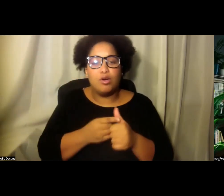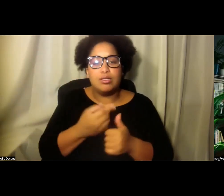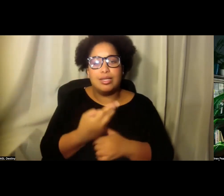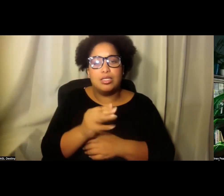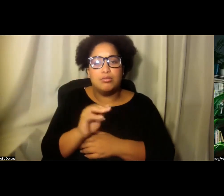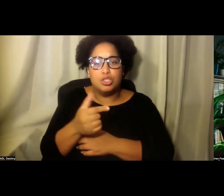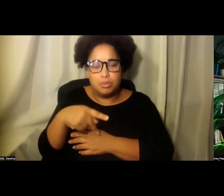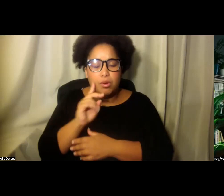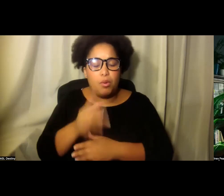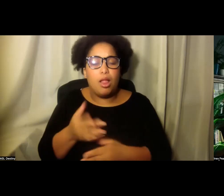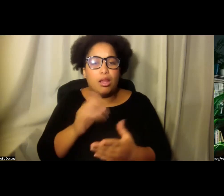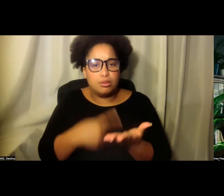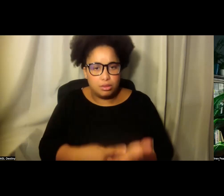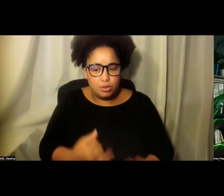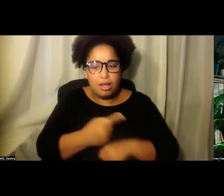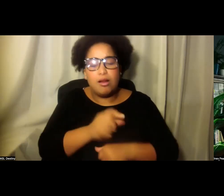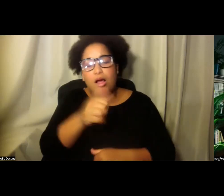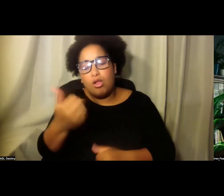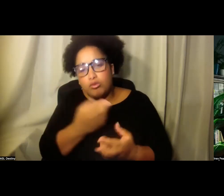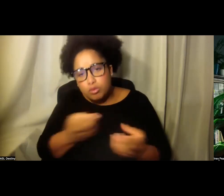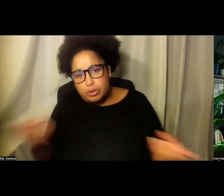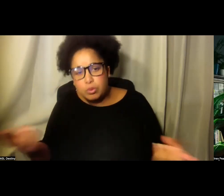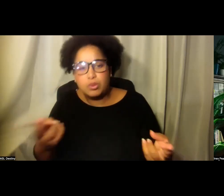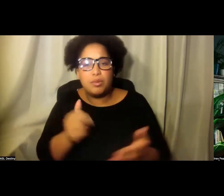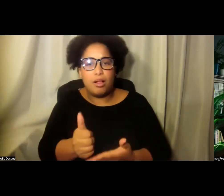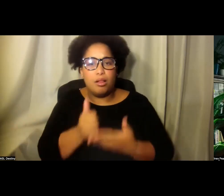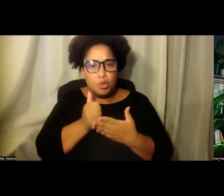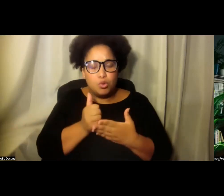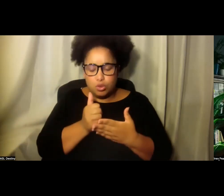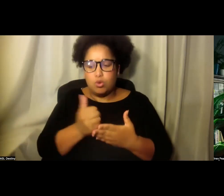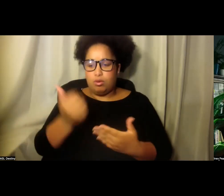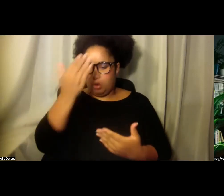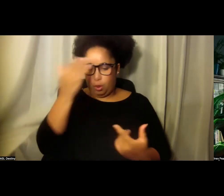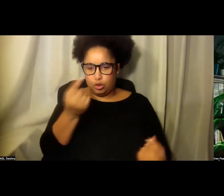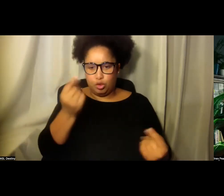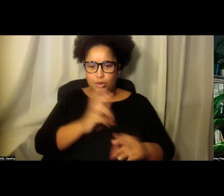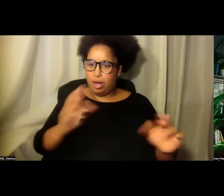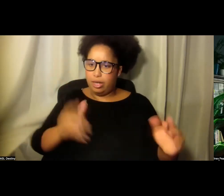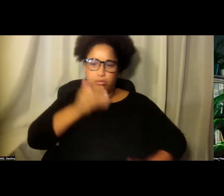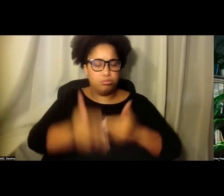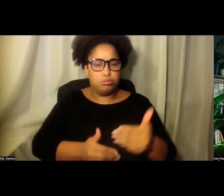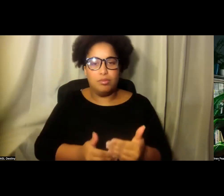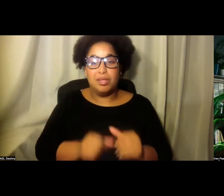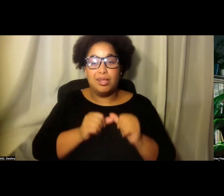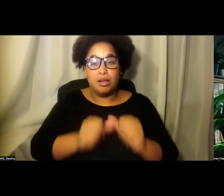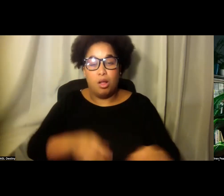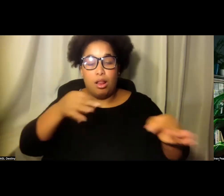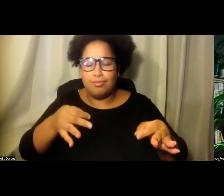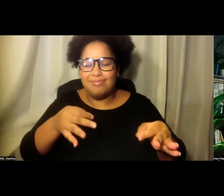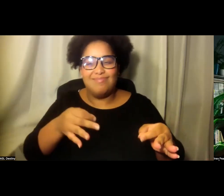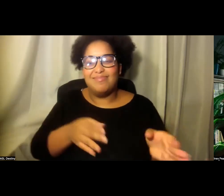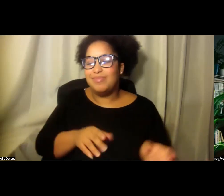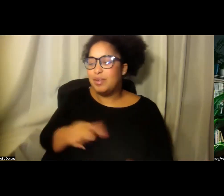some examples and resources that can help you to take action. And I want to not talk too much longer because I want to hand it over to our